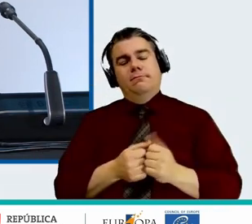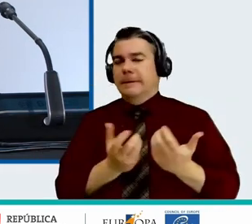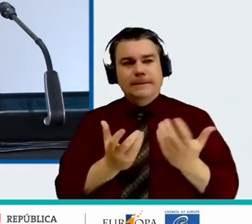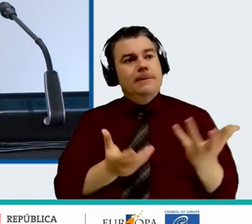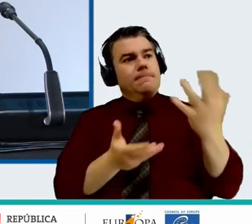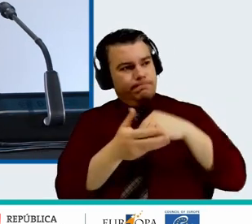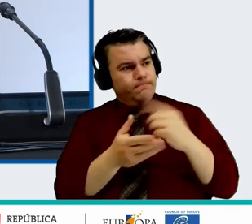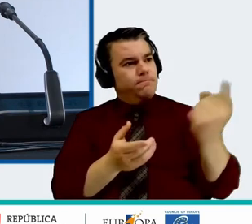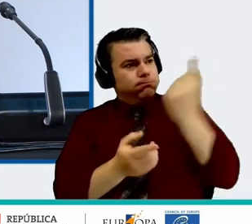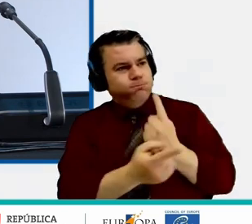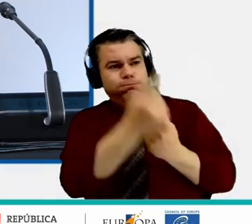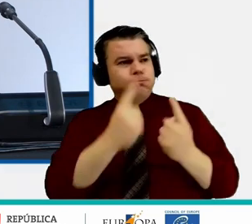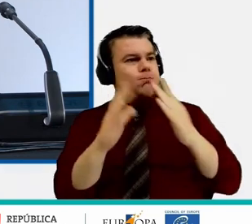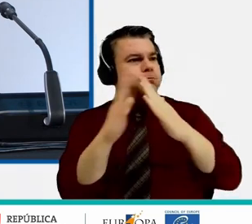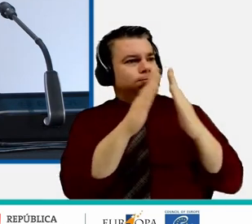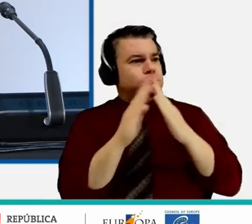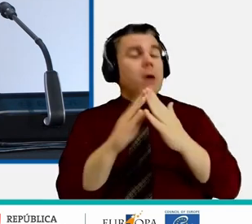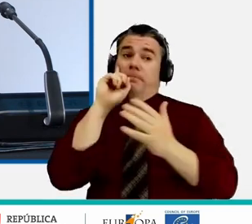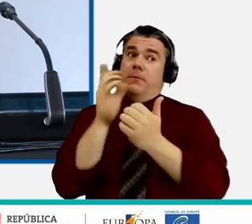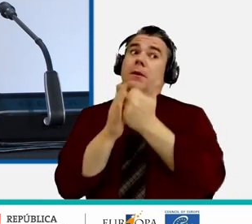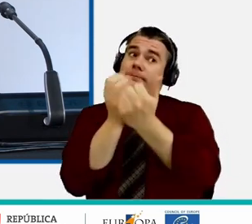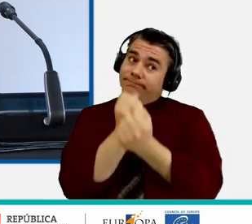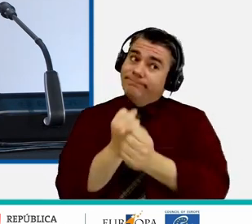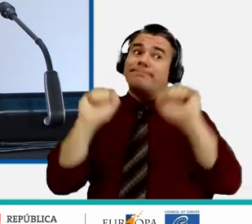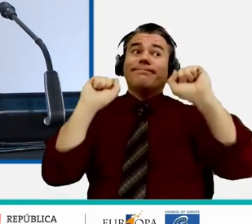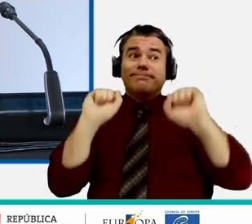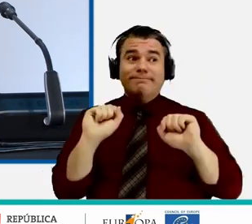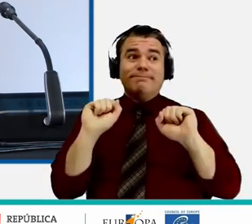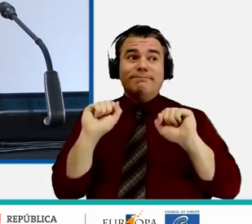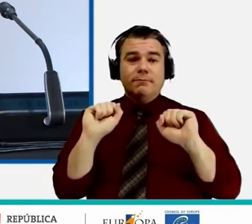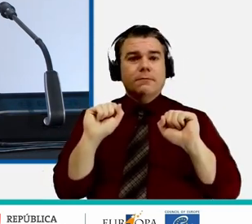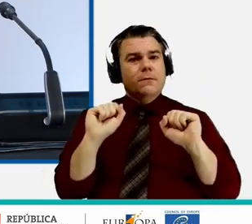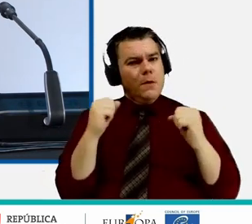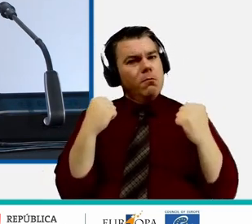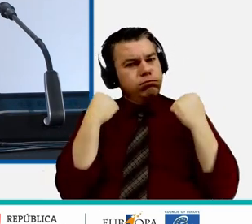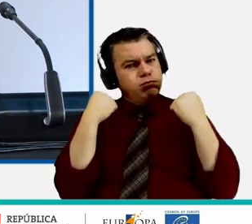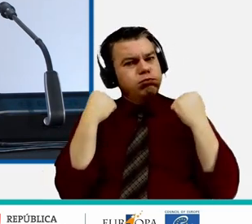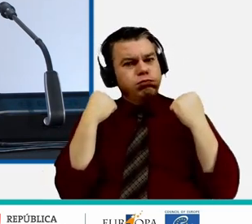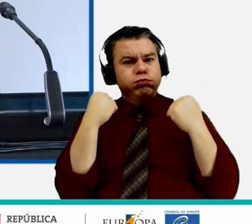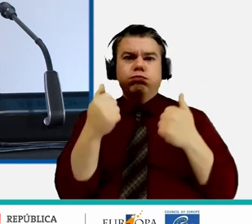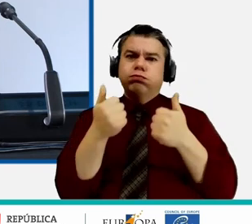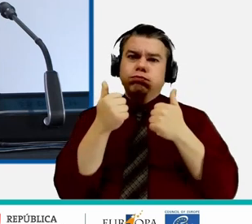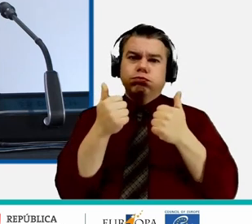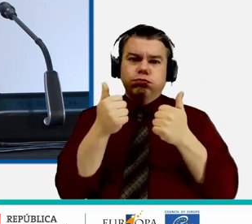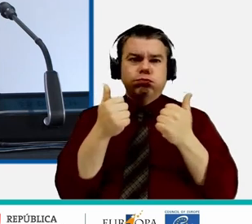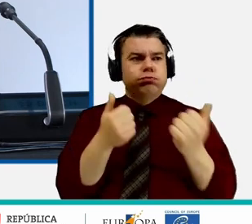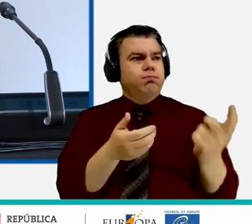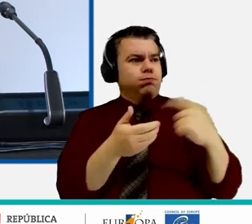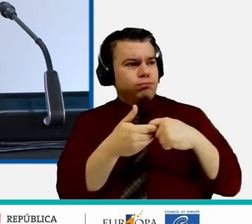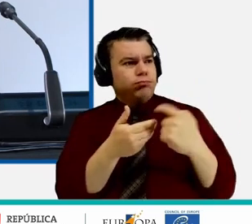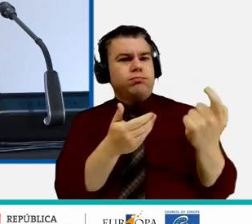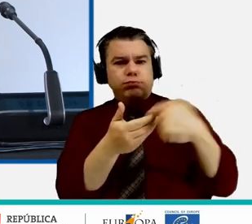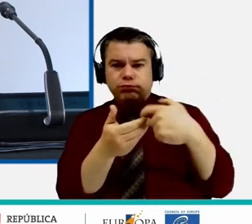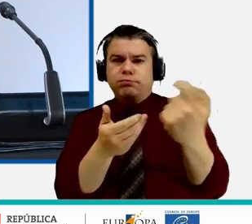that saving lives with this campaign could be very powerful when the cities are joined this. I